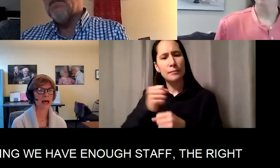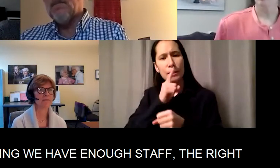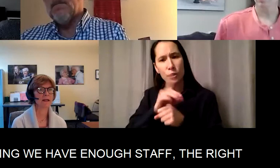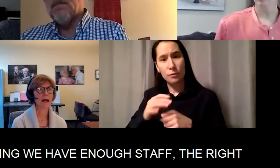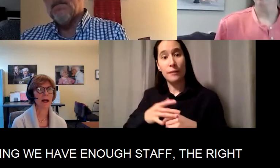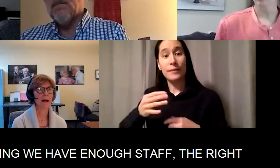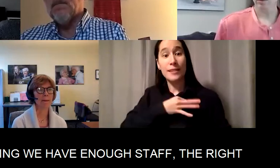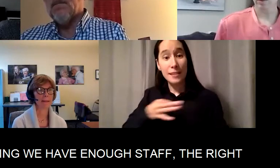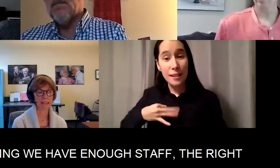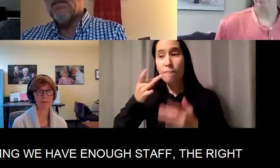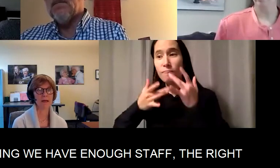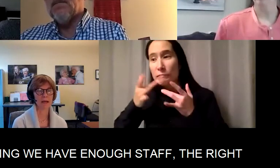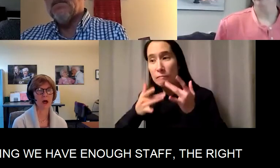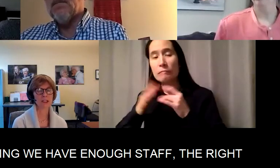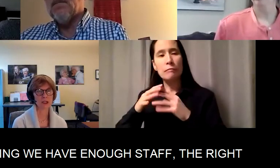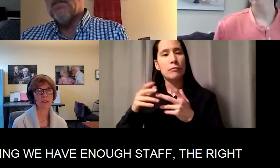the right staff,